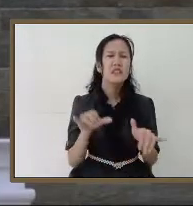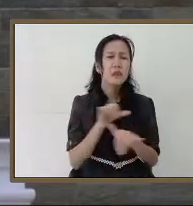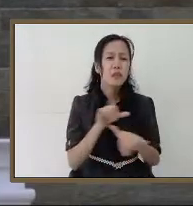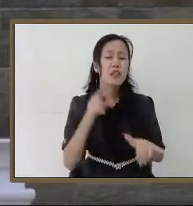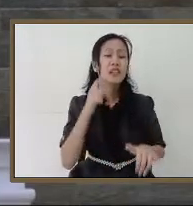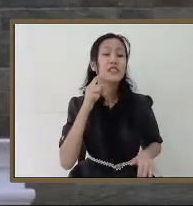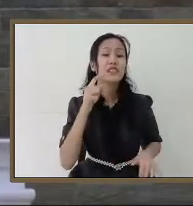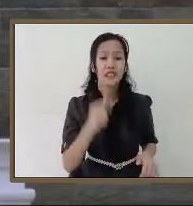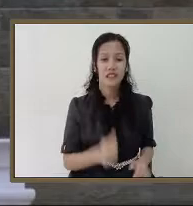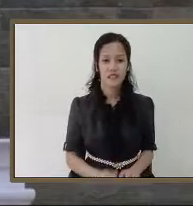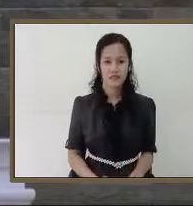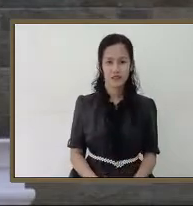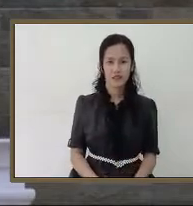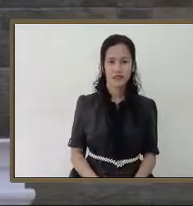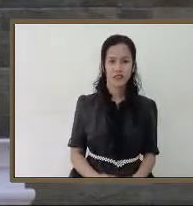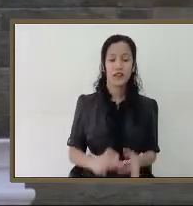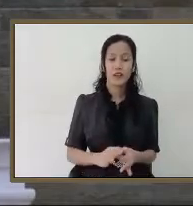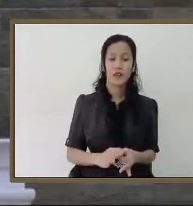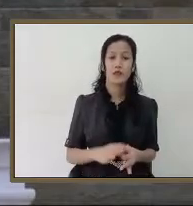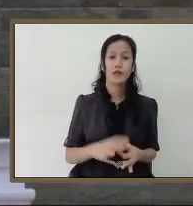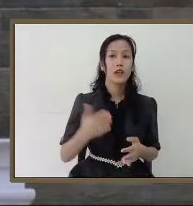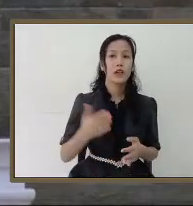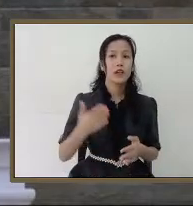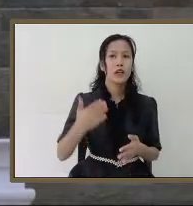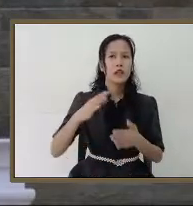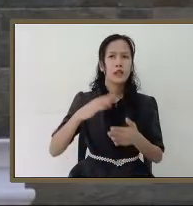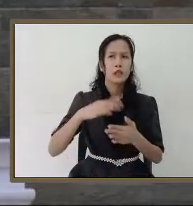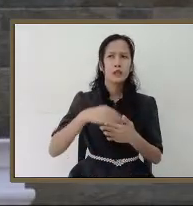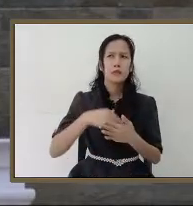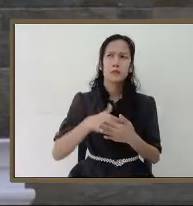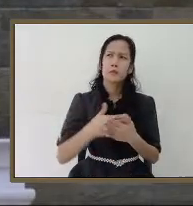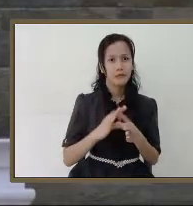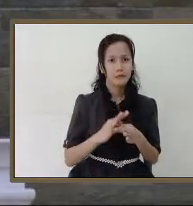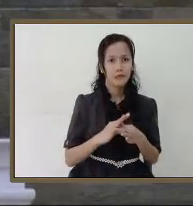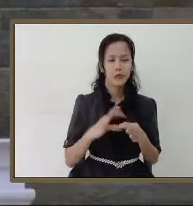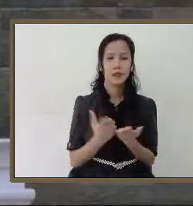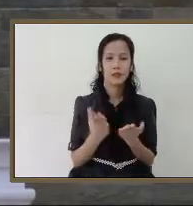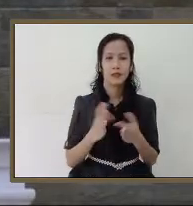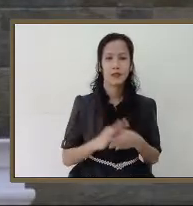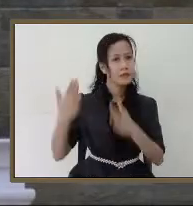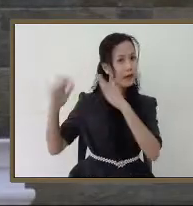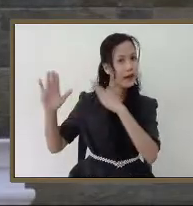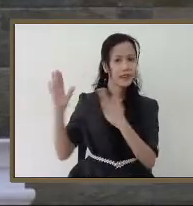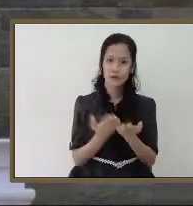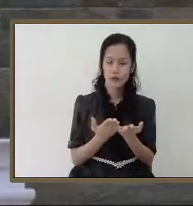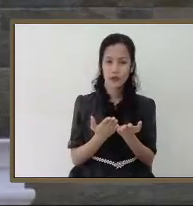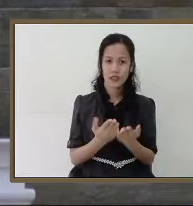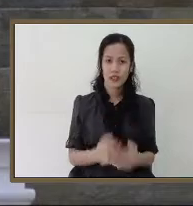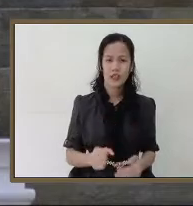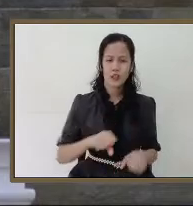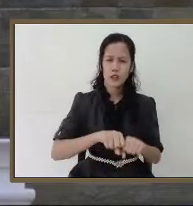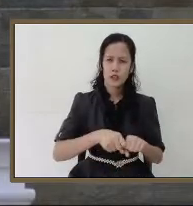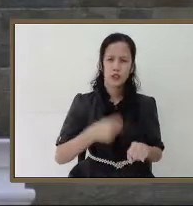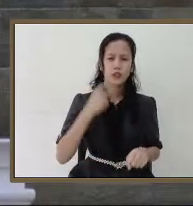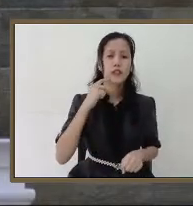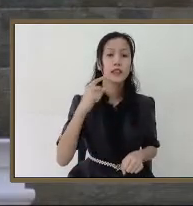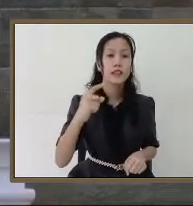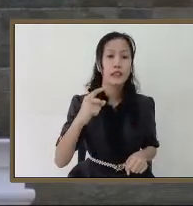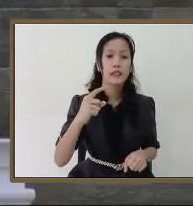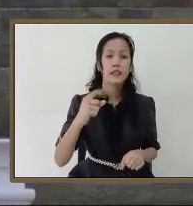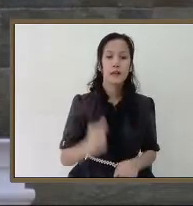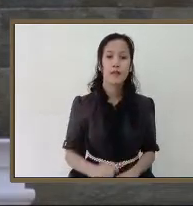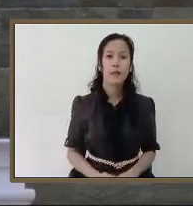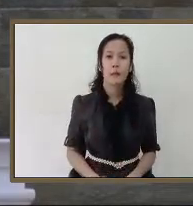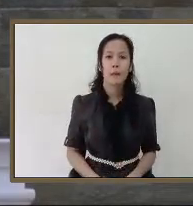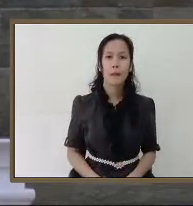the beginning verses ng Book of Ezra. So the date of the writing ng Book of Ezra is somewhere